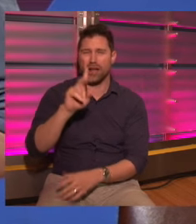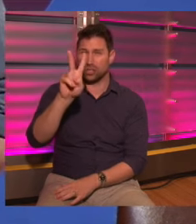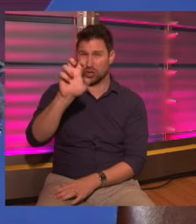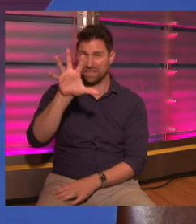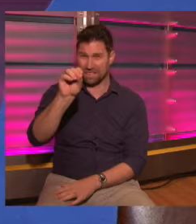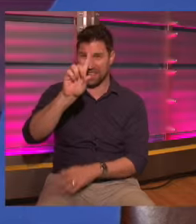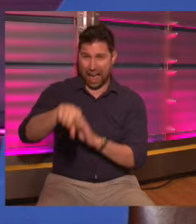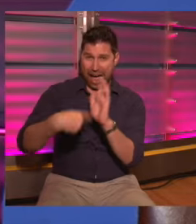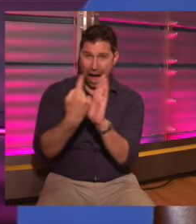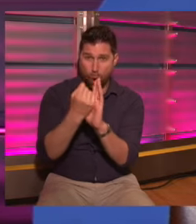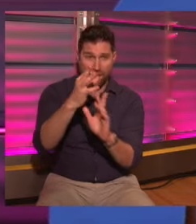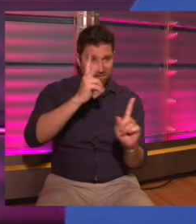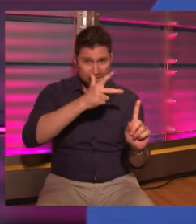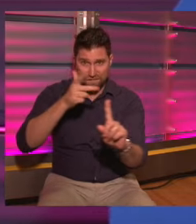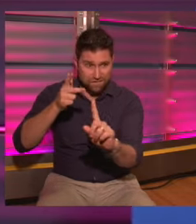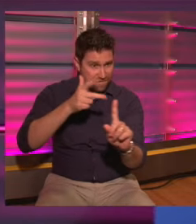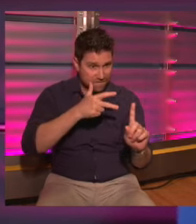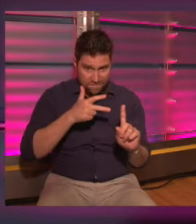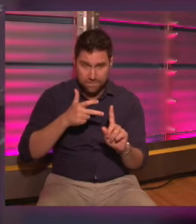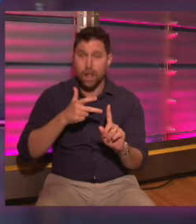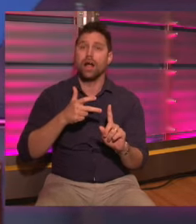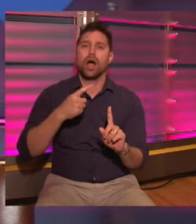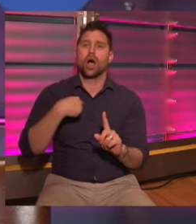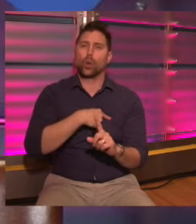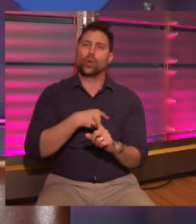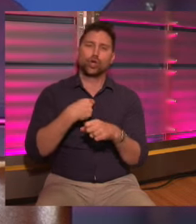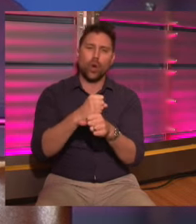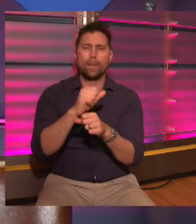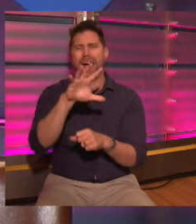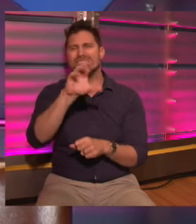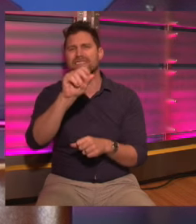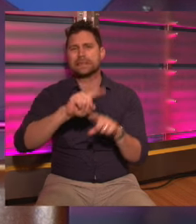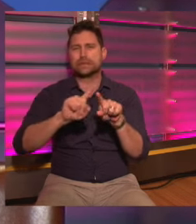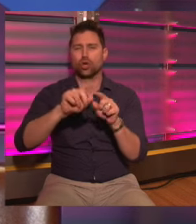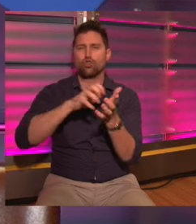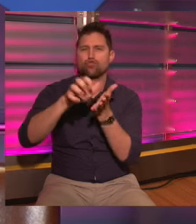footage and created about 50 rough cuts of the film